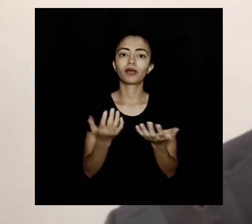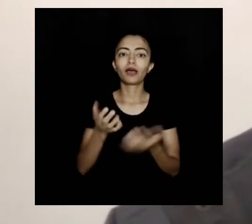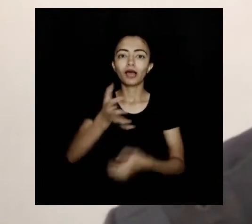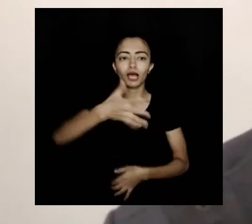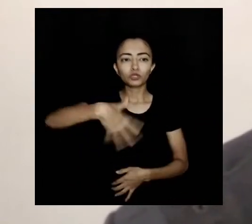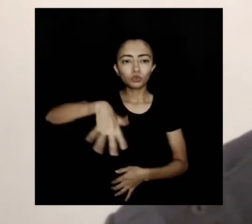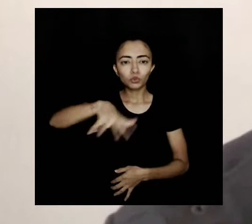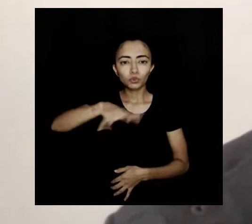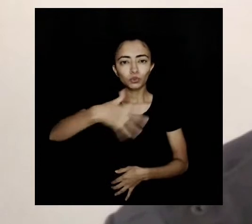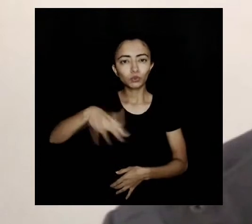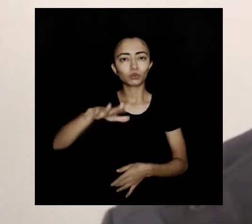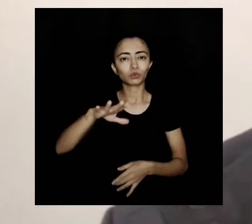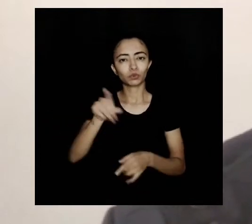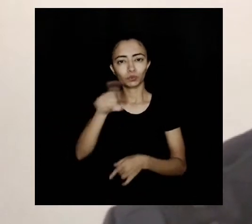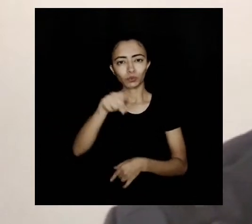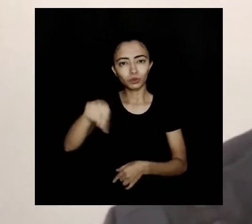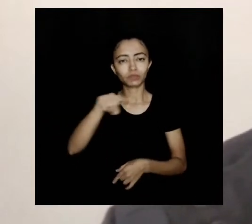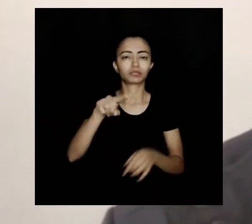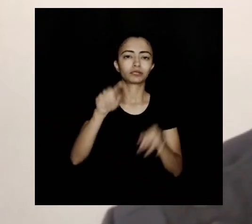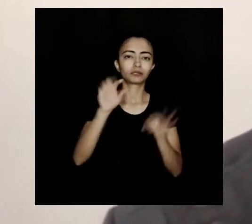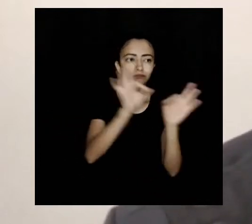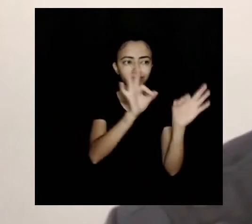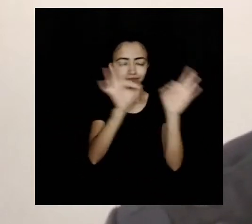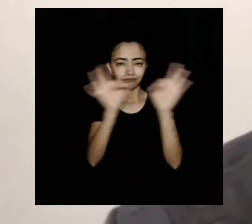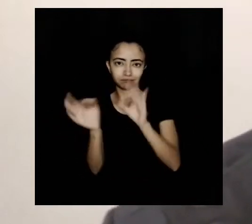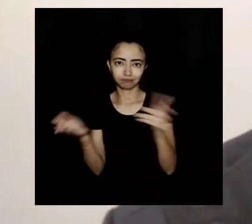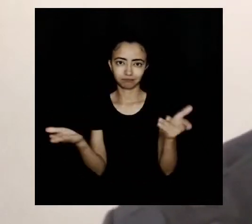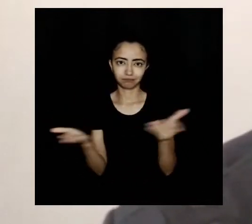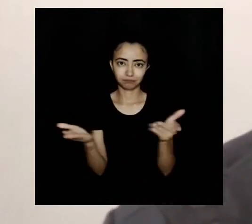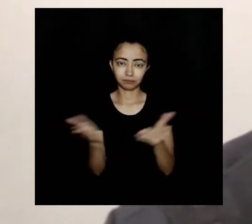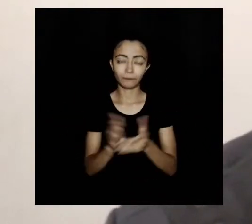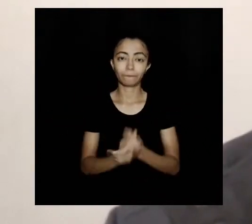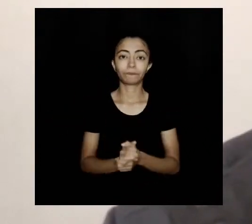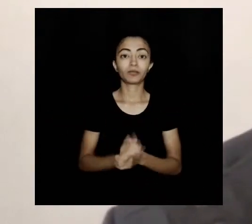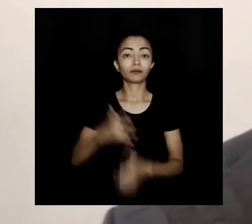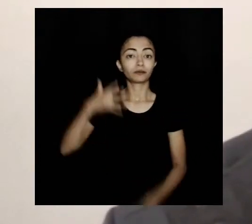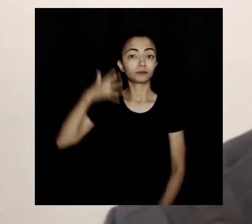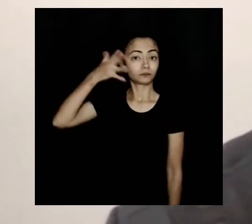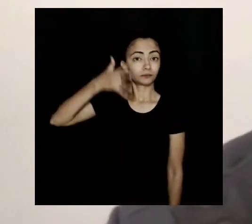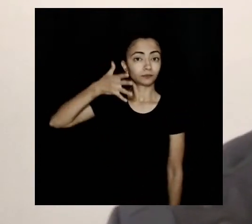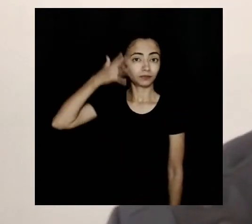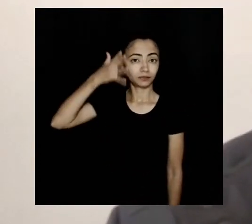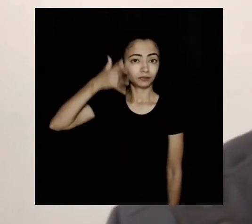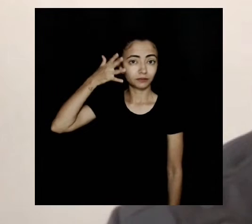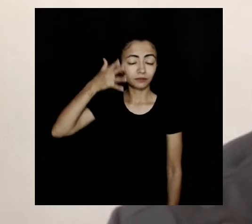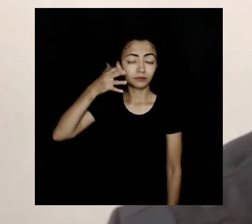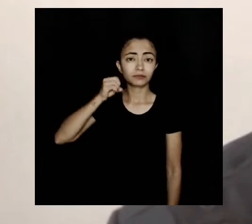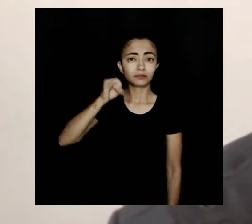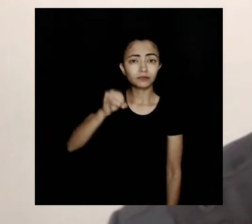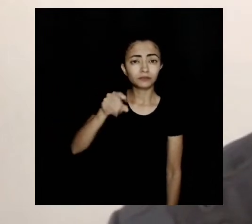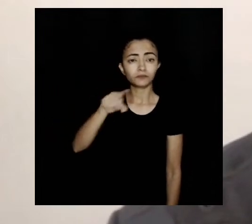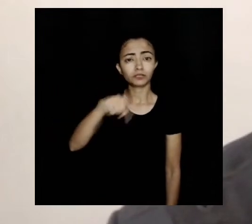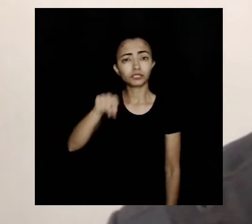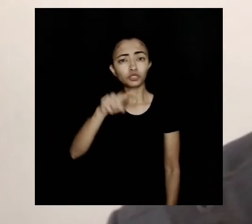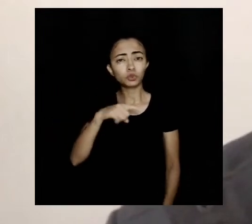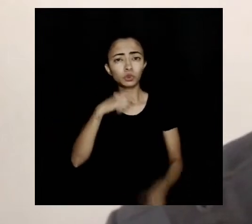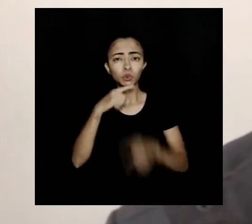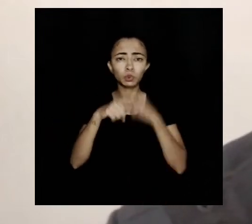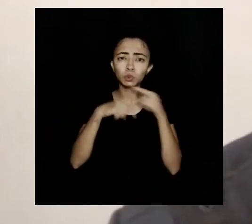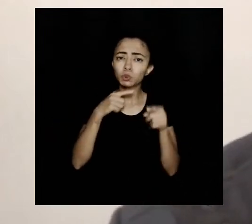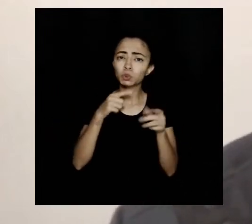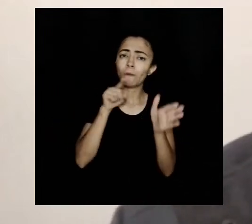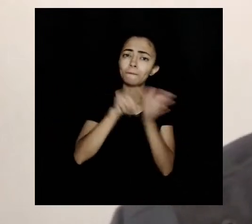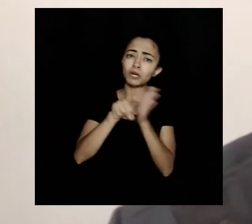I'd like to invite everyone who is here watching us right now that while the panelists are speaking, if you have any